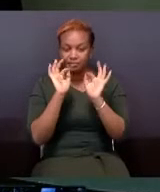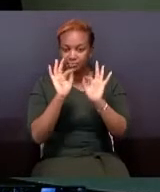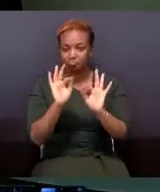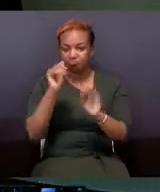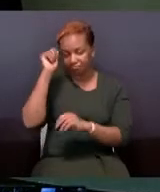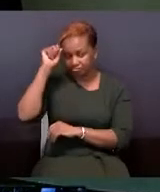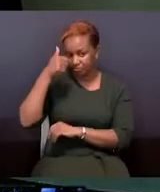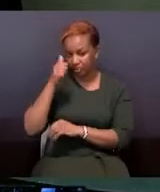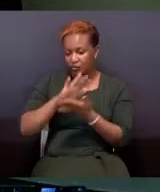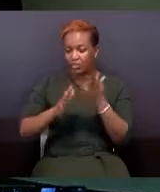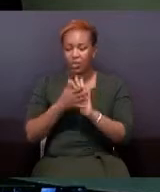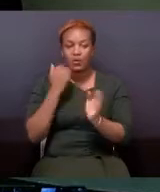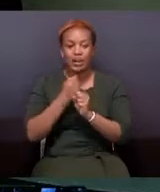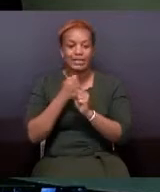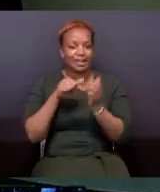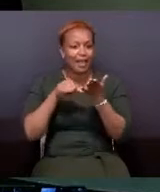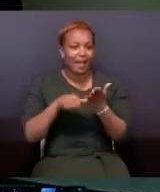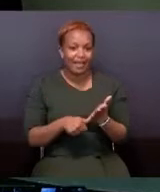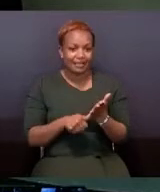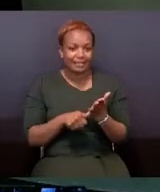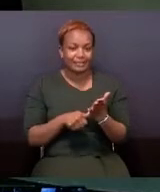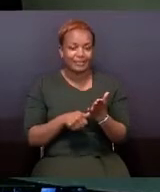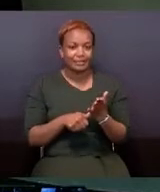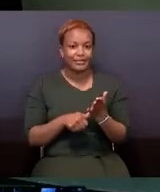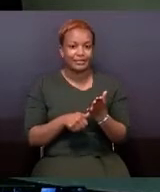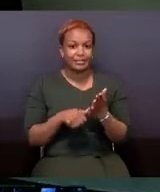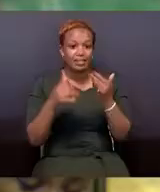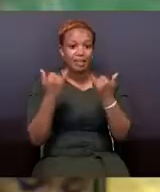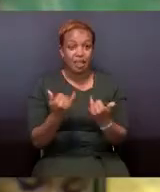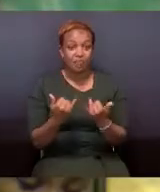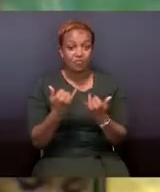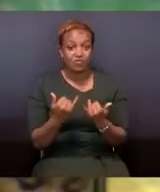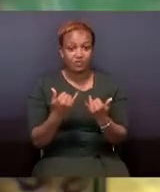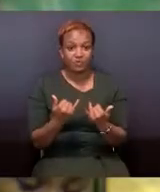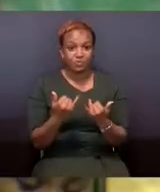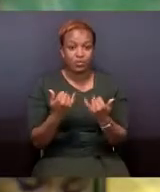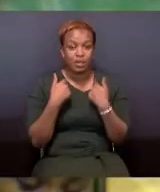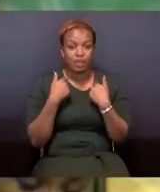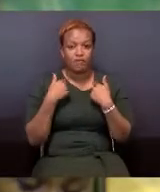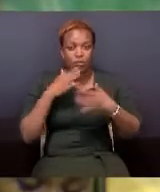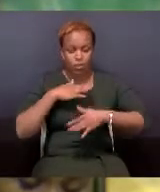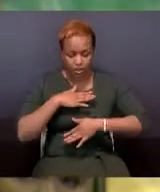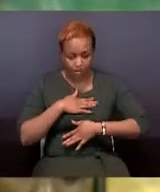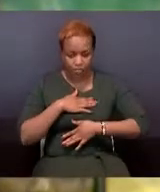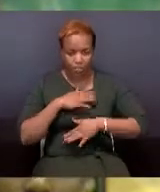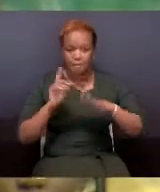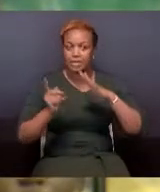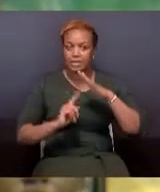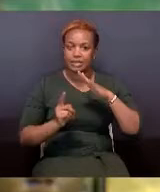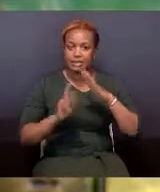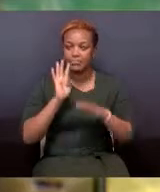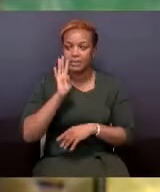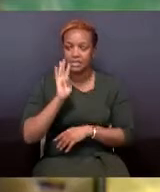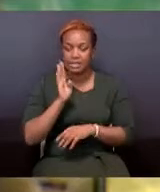necessarily having to work hard. Now we'd like to move on to Honorable Minister Mbabazi. Speaking